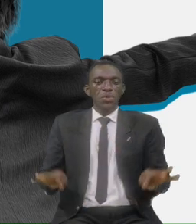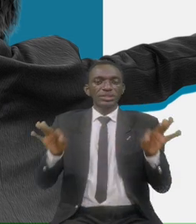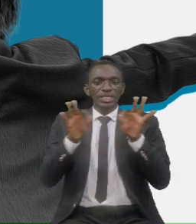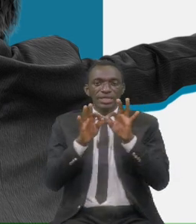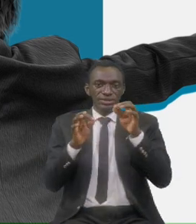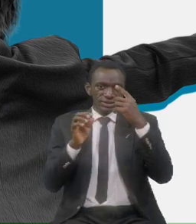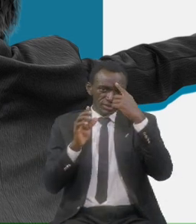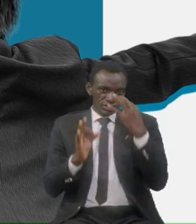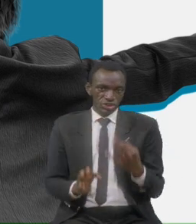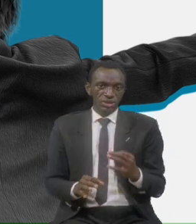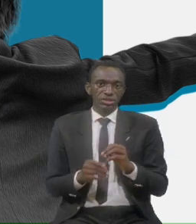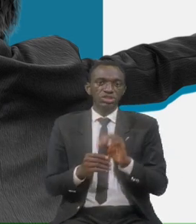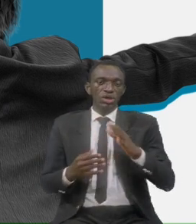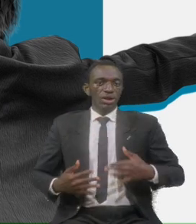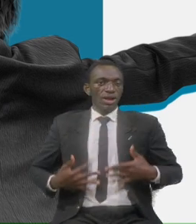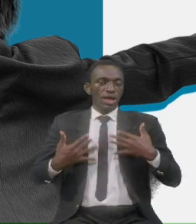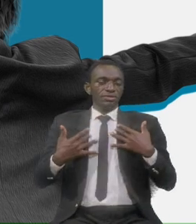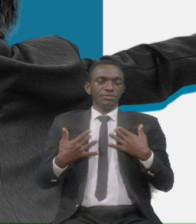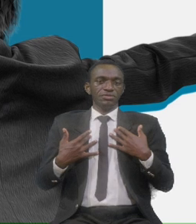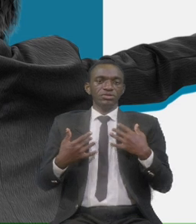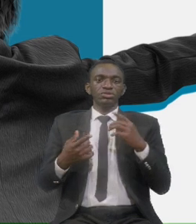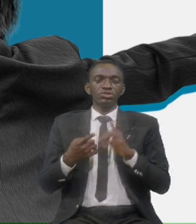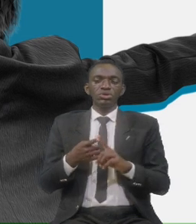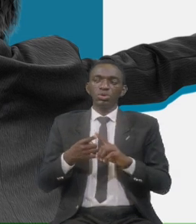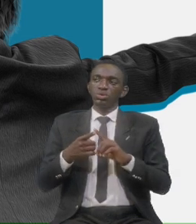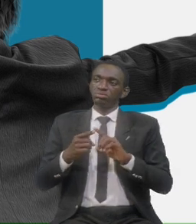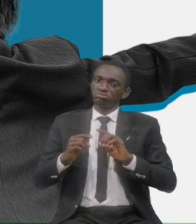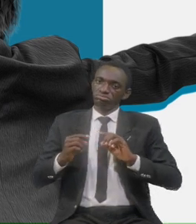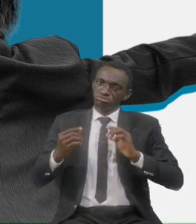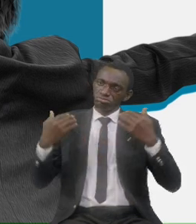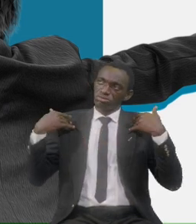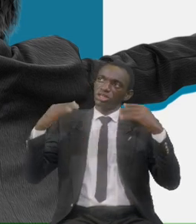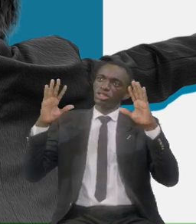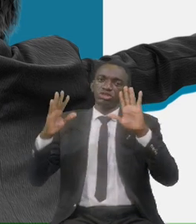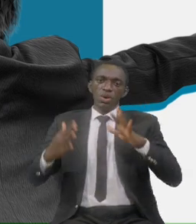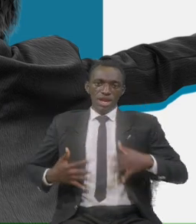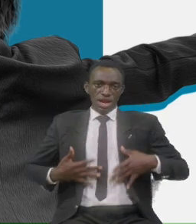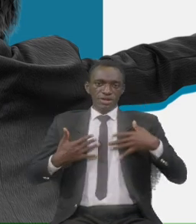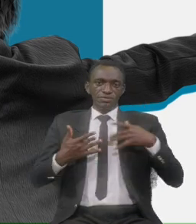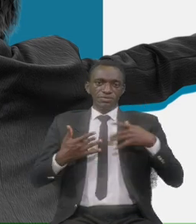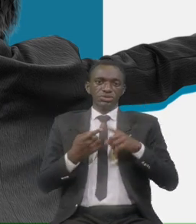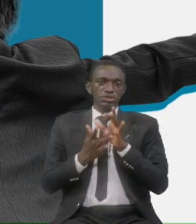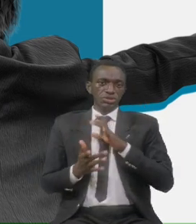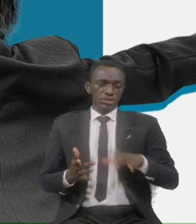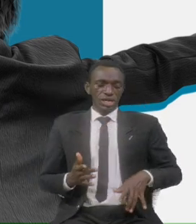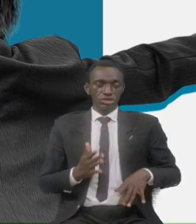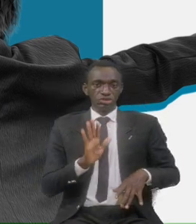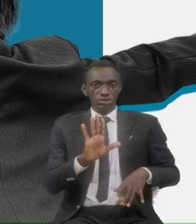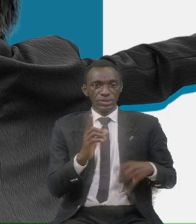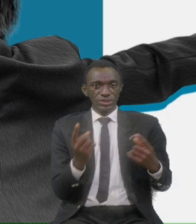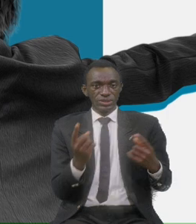life to give your life to Jesus, to have your sins forgiven, to have your